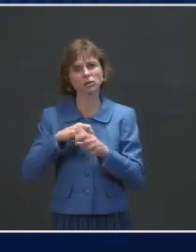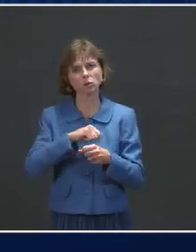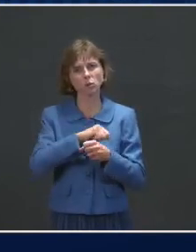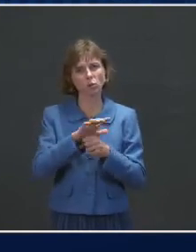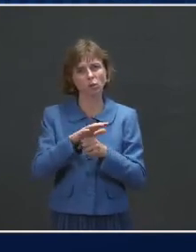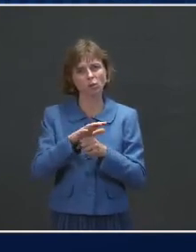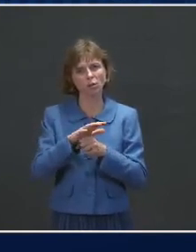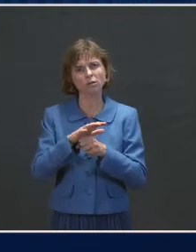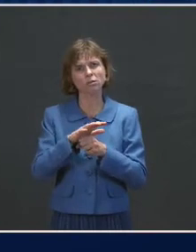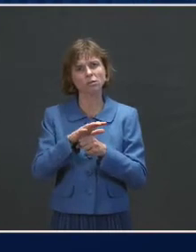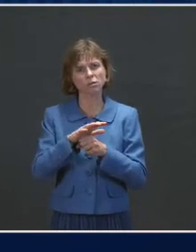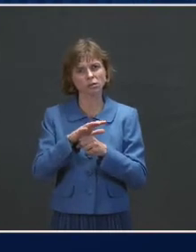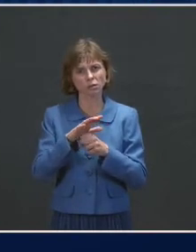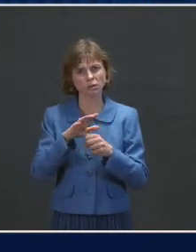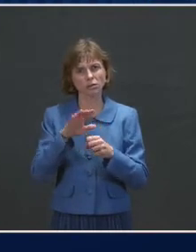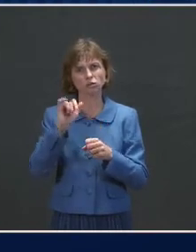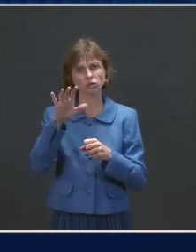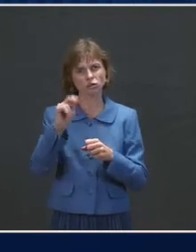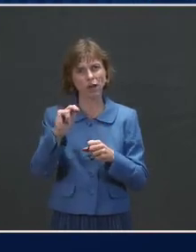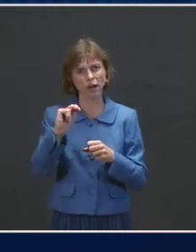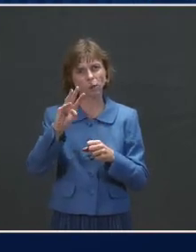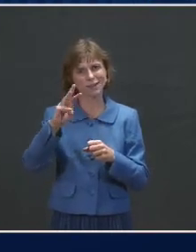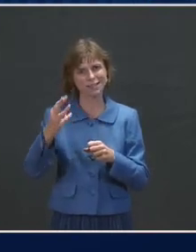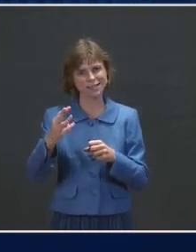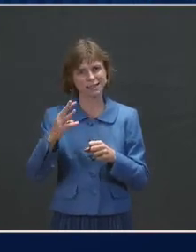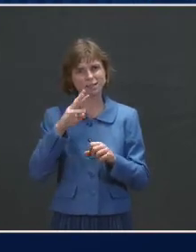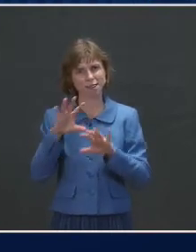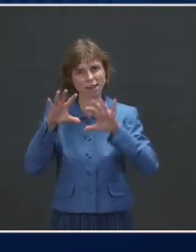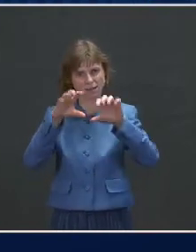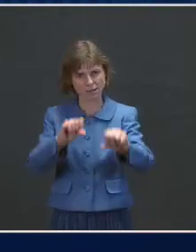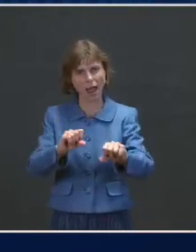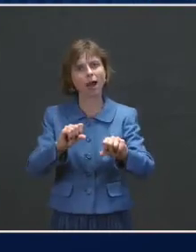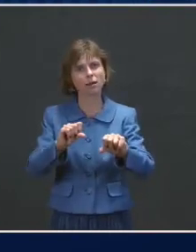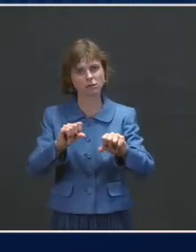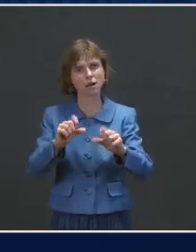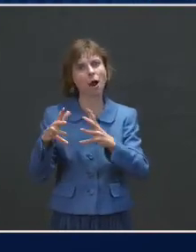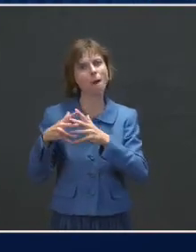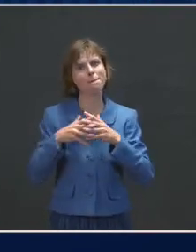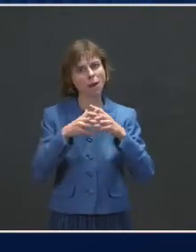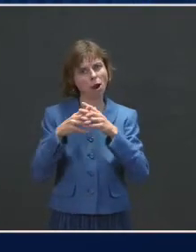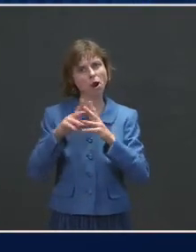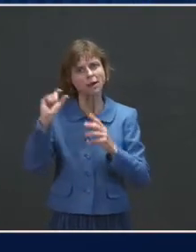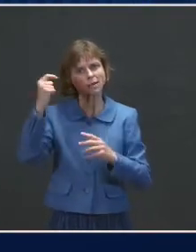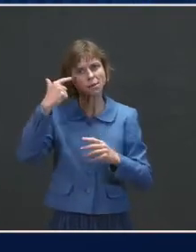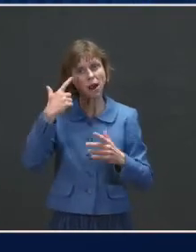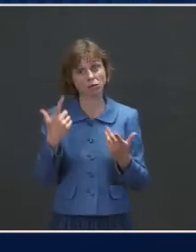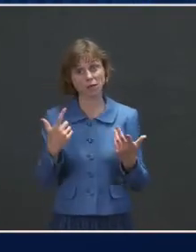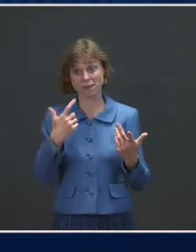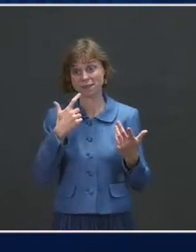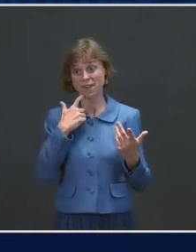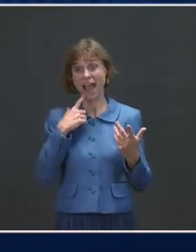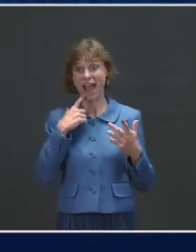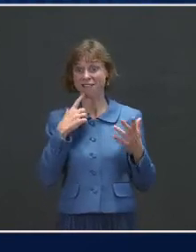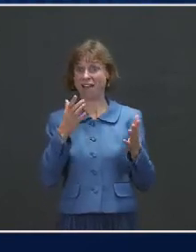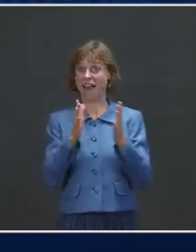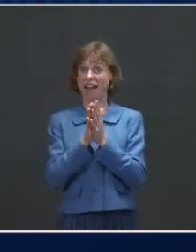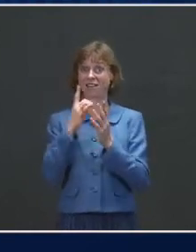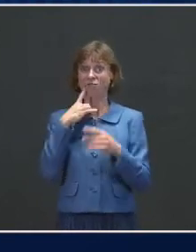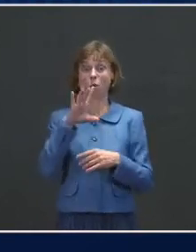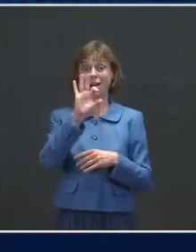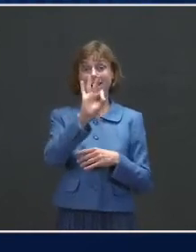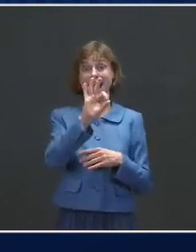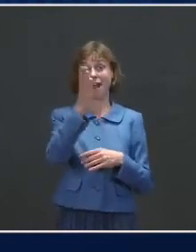400,000 Americans dead, January 6th, the attack on American democracy. There have been calls for a 9/11-style commission to write the